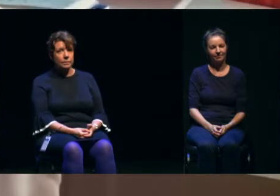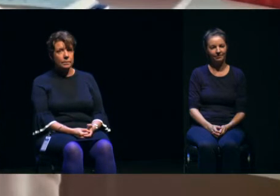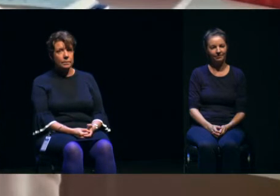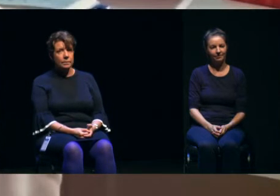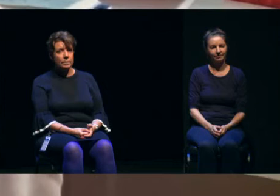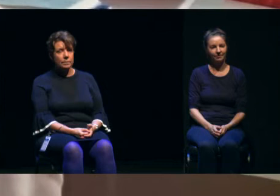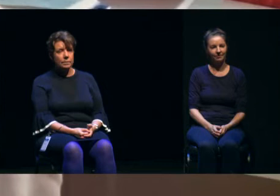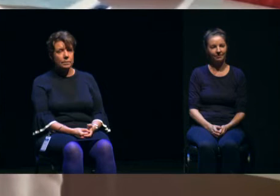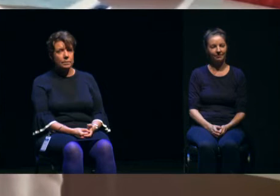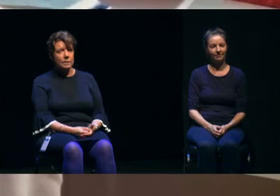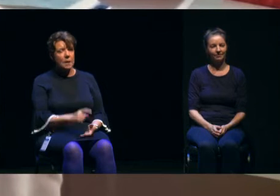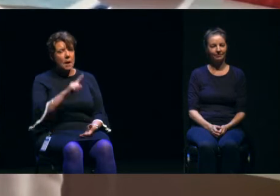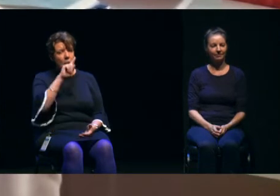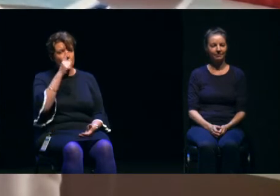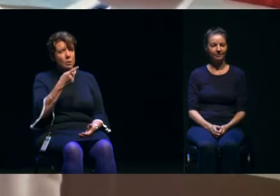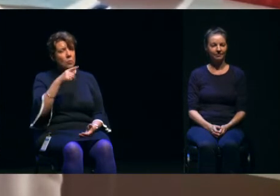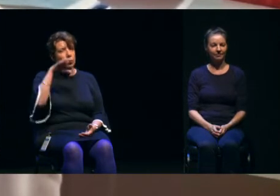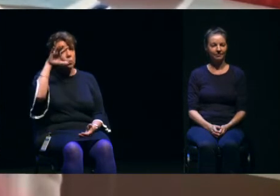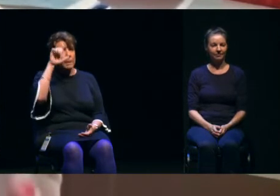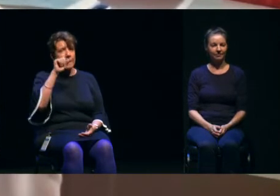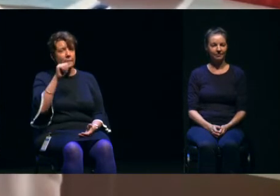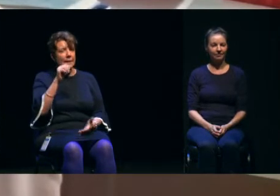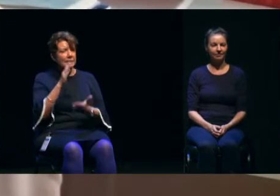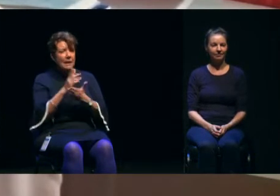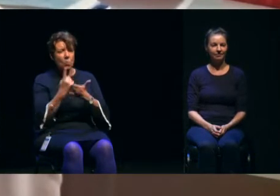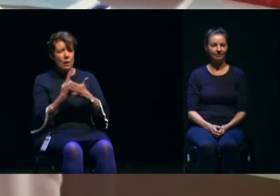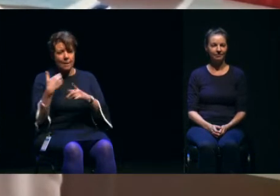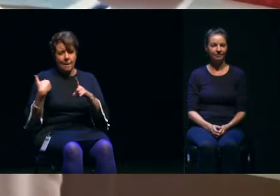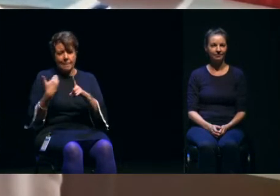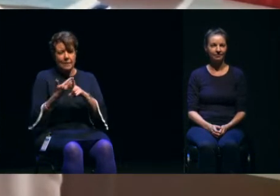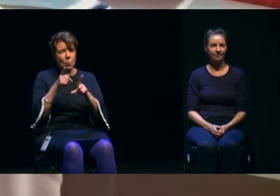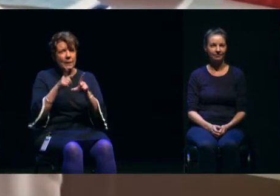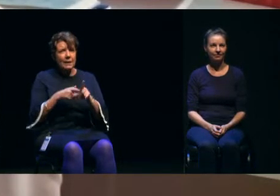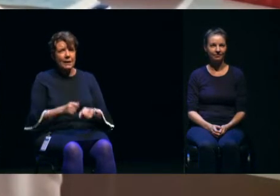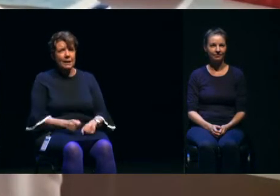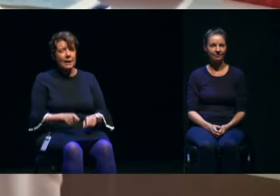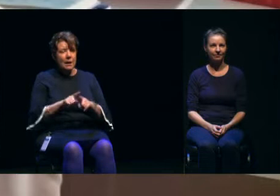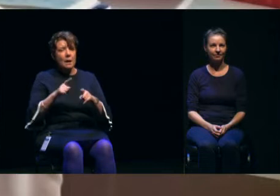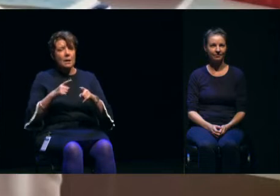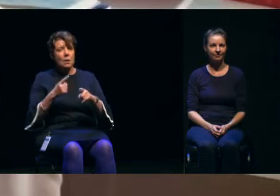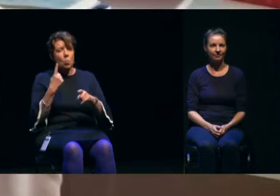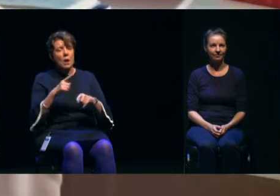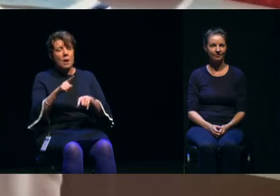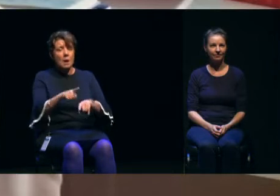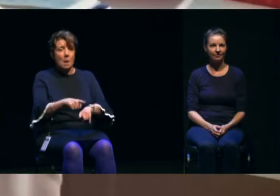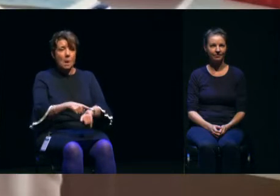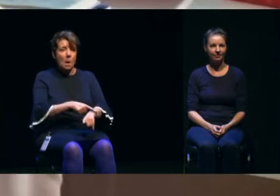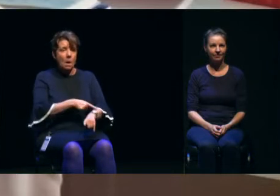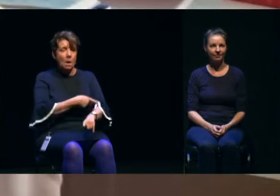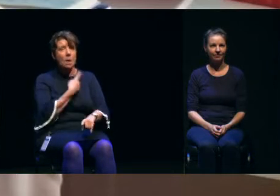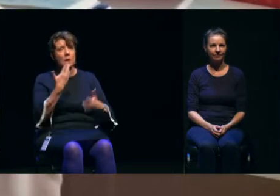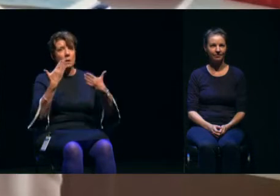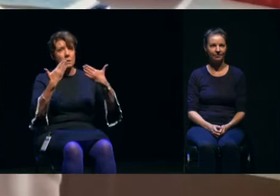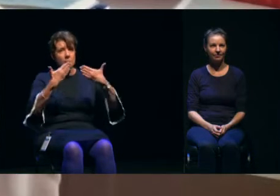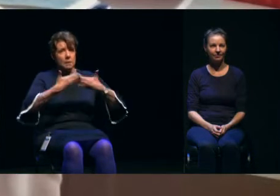I couldn't remember exactly what had happened that year. It had been like one long night. The only thing